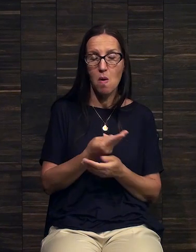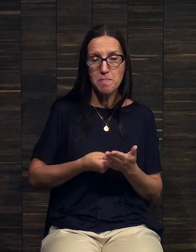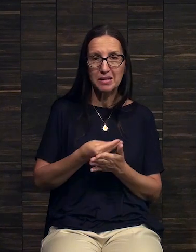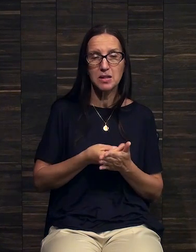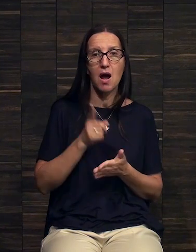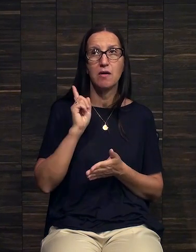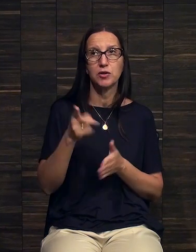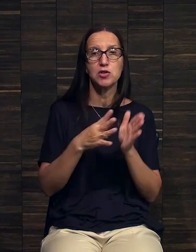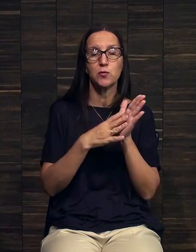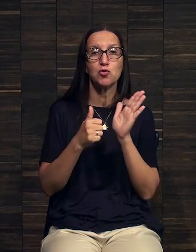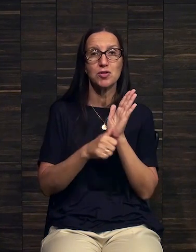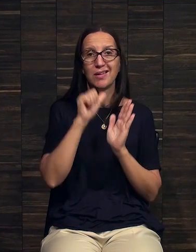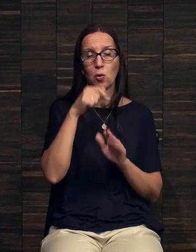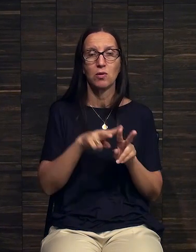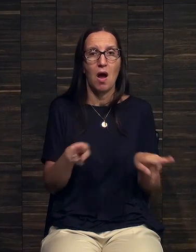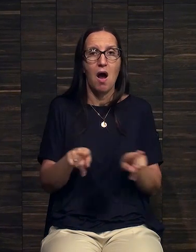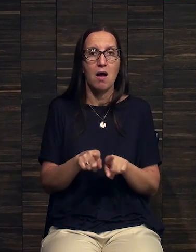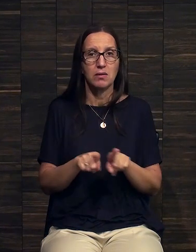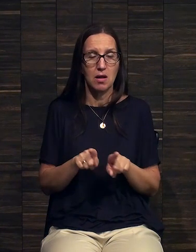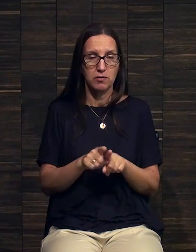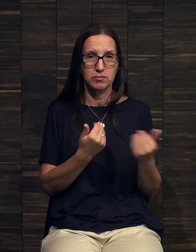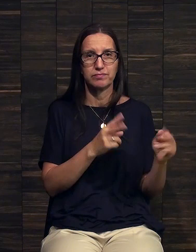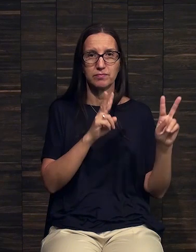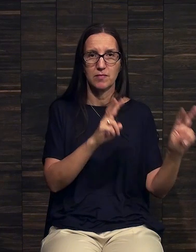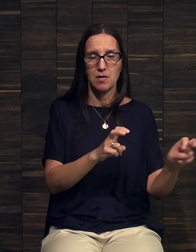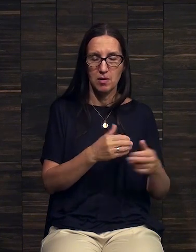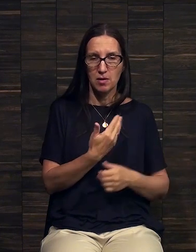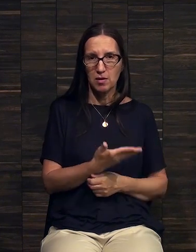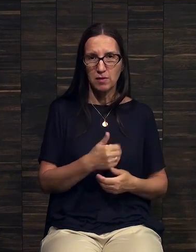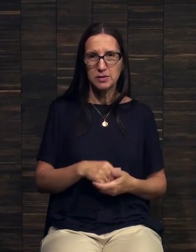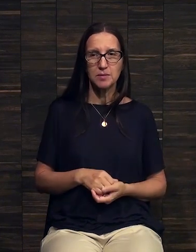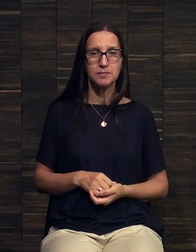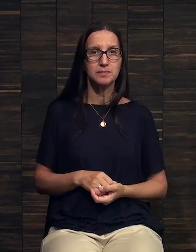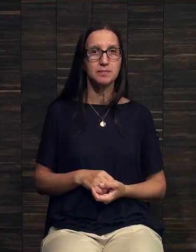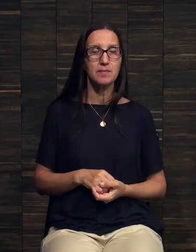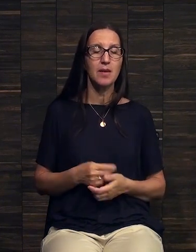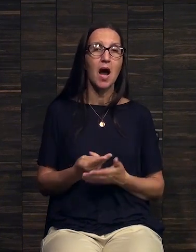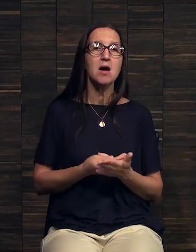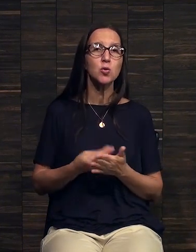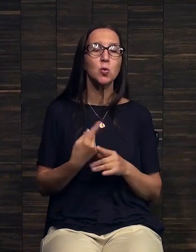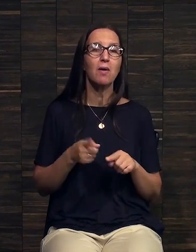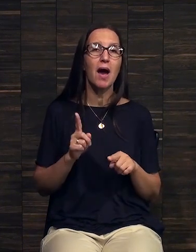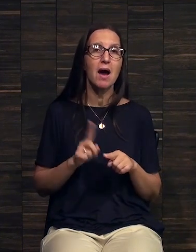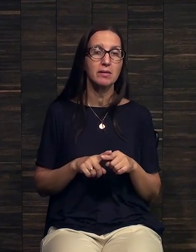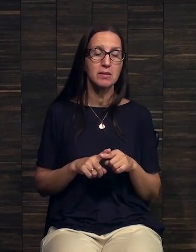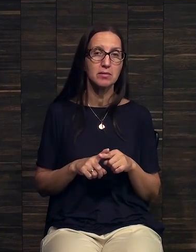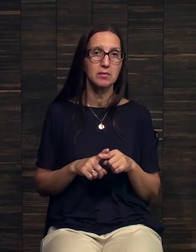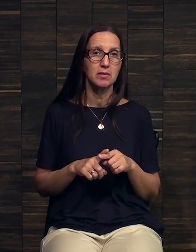and financing to this in Is This Tomorrow and This Godless Communism comics.